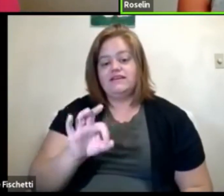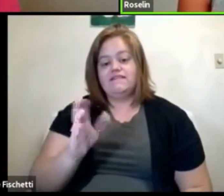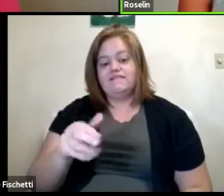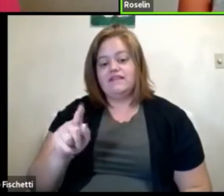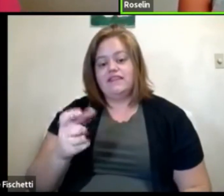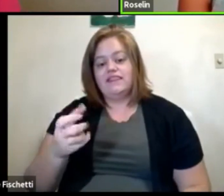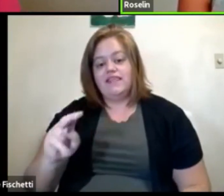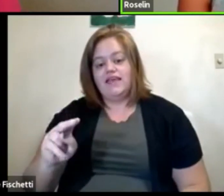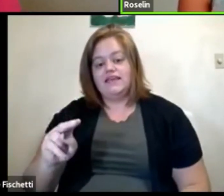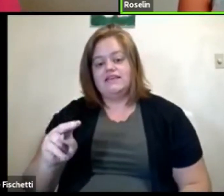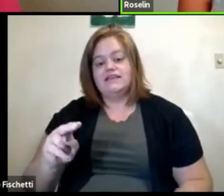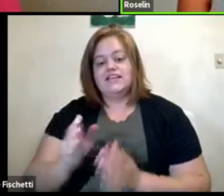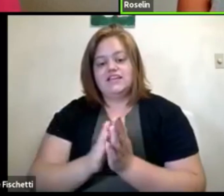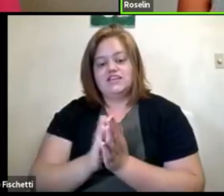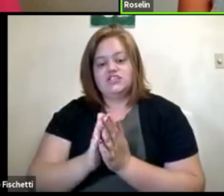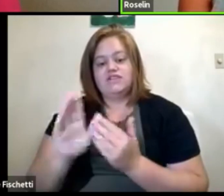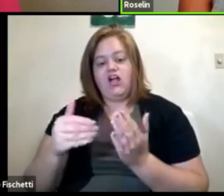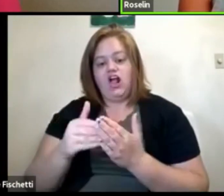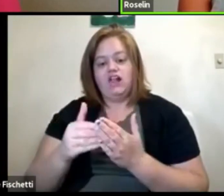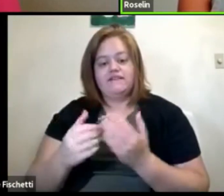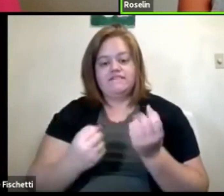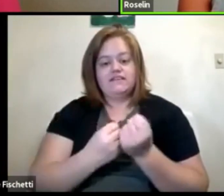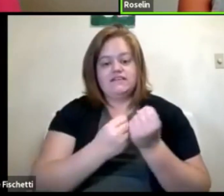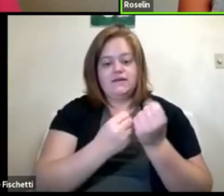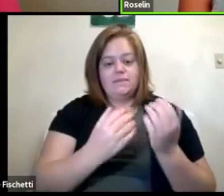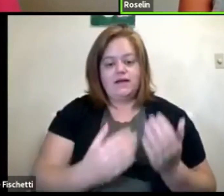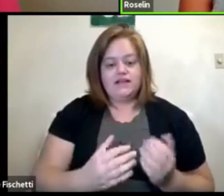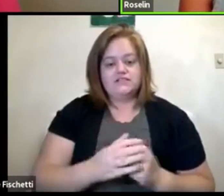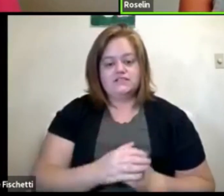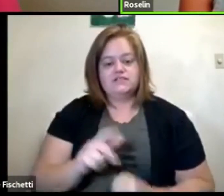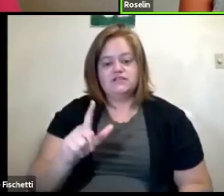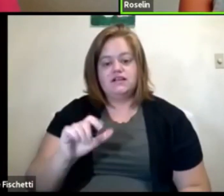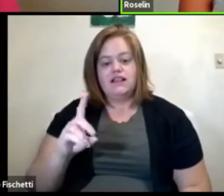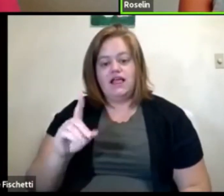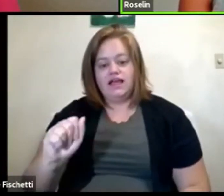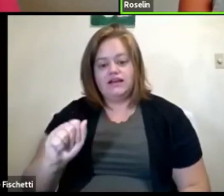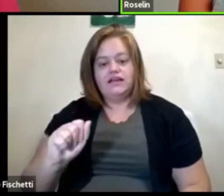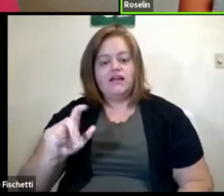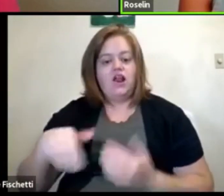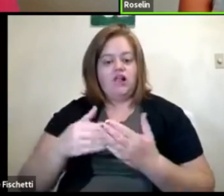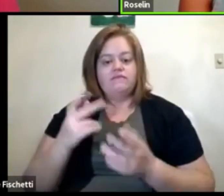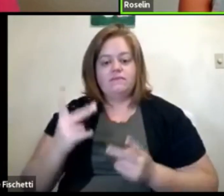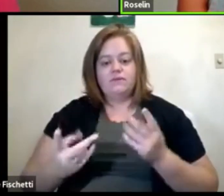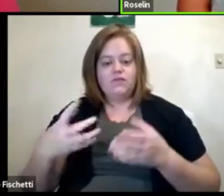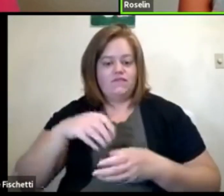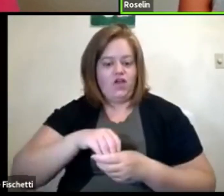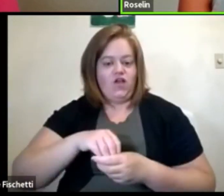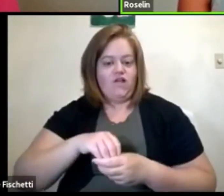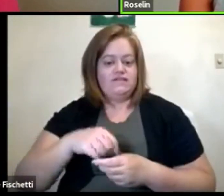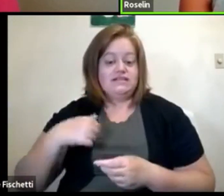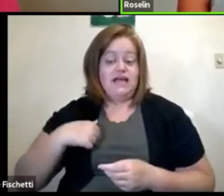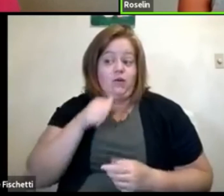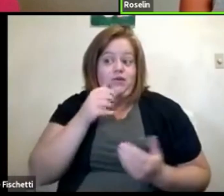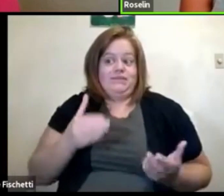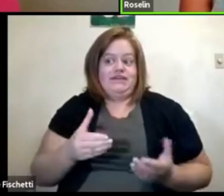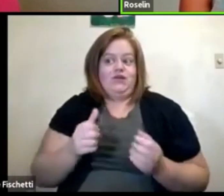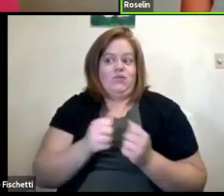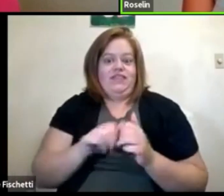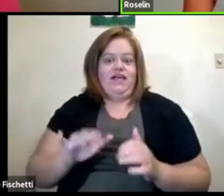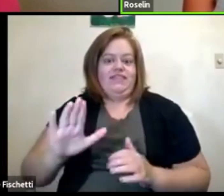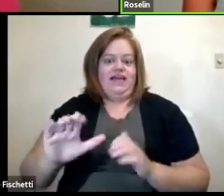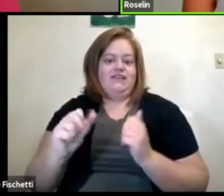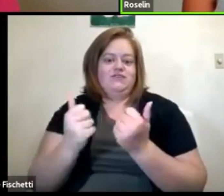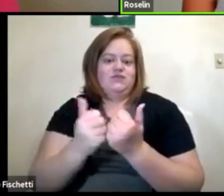all the ambassadors and everyone, Lida Hill, and everyone that has been part of it, because I wouldn't be here if I weren't part of